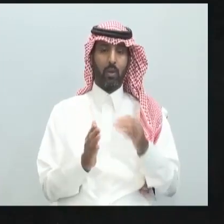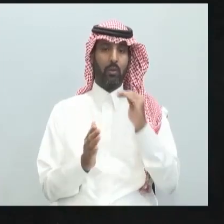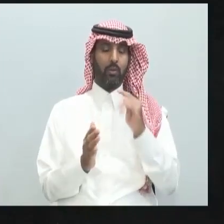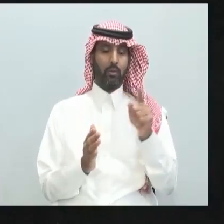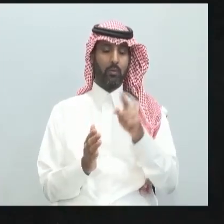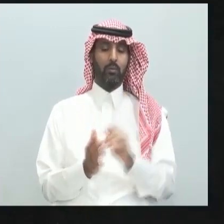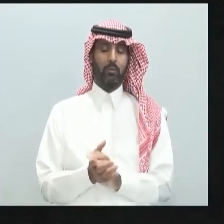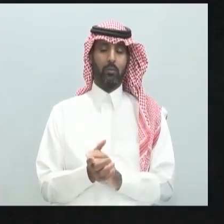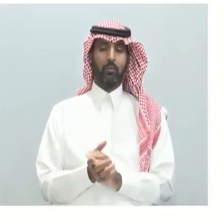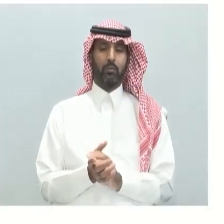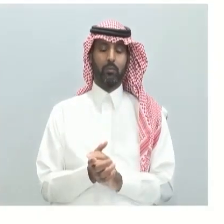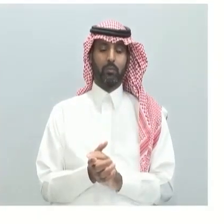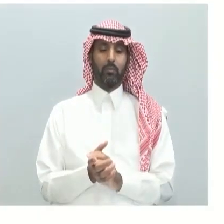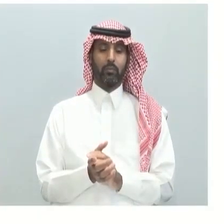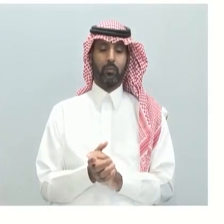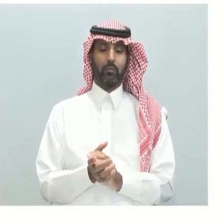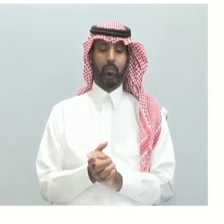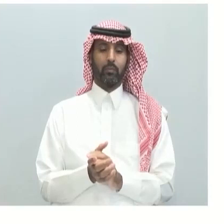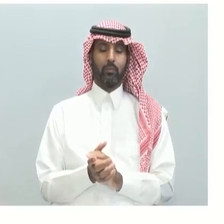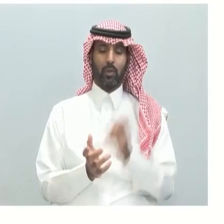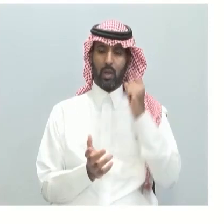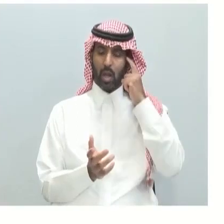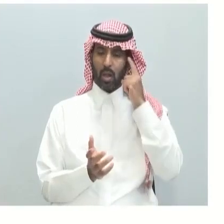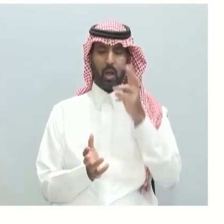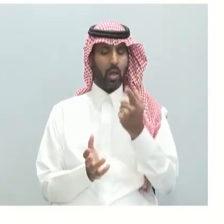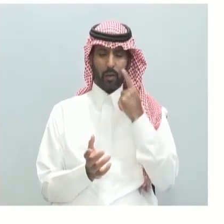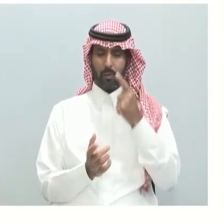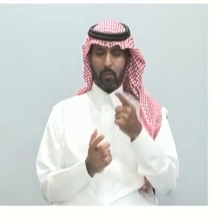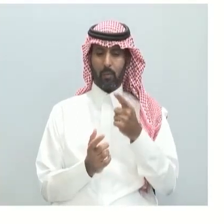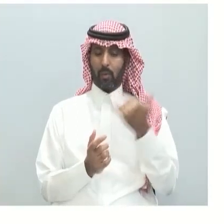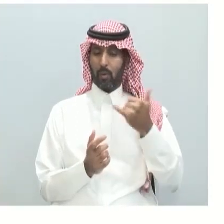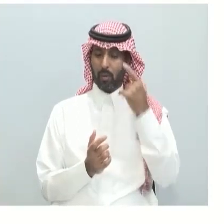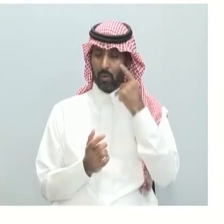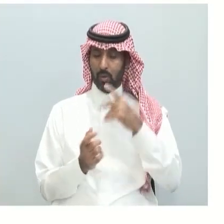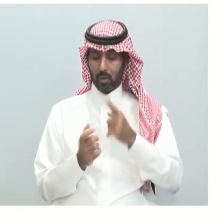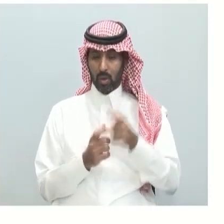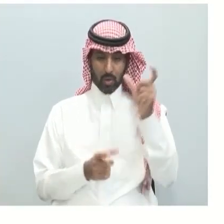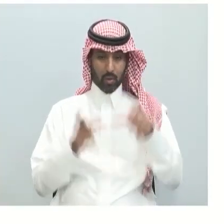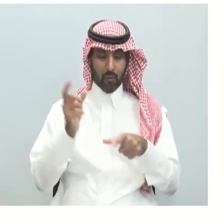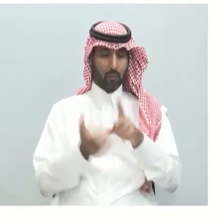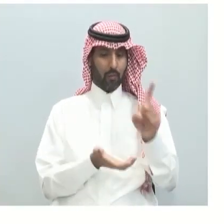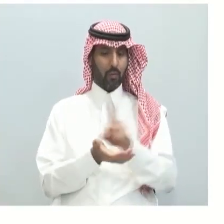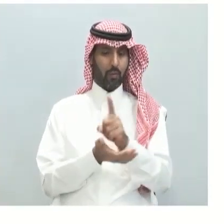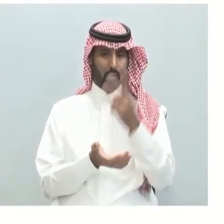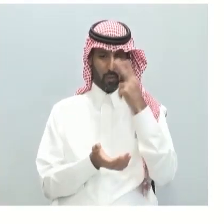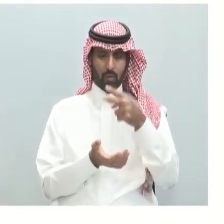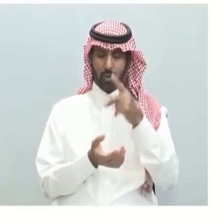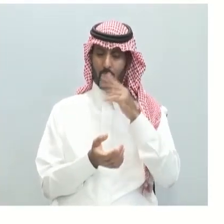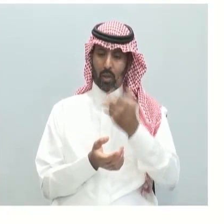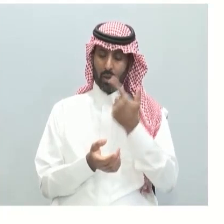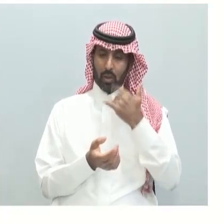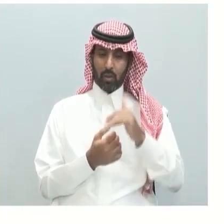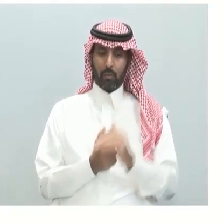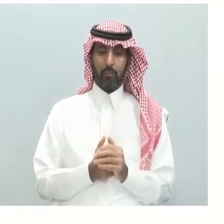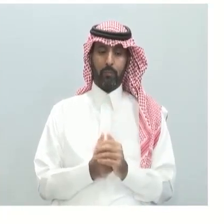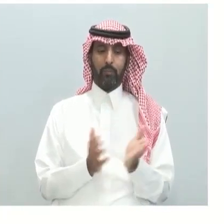let's listen to the article again. I realized how sensible going green was when I started noticing the amount of waste